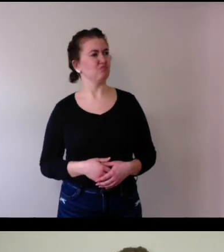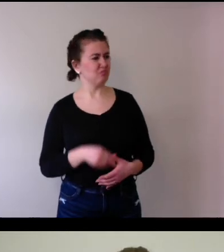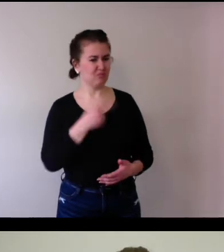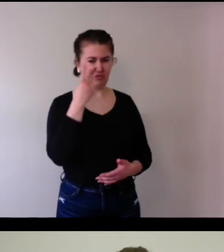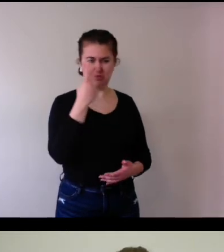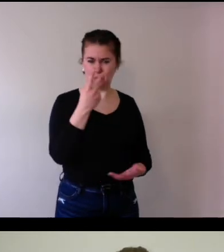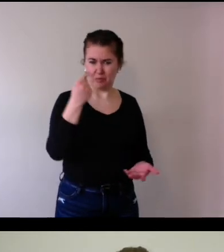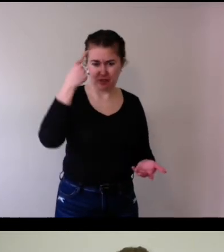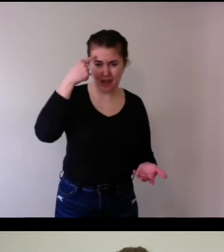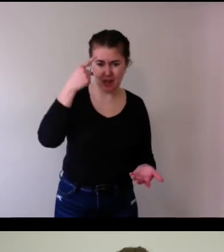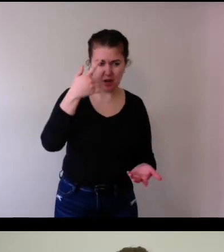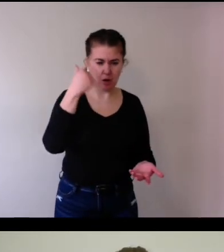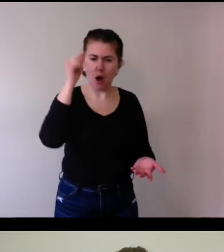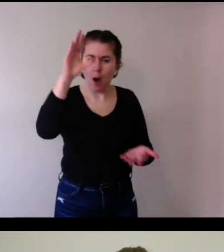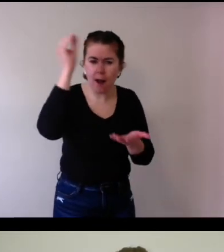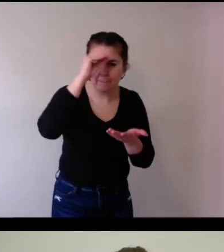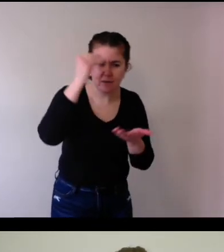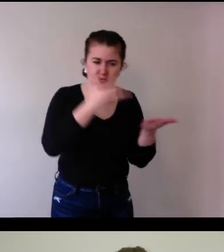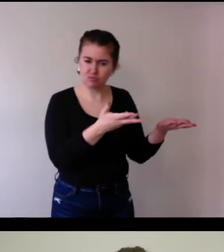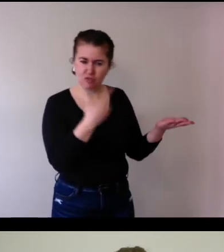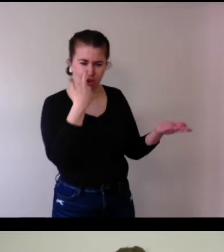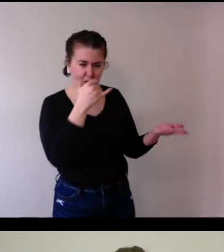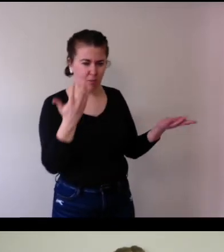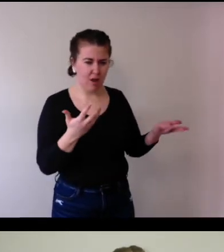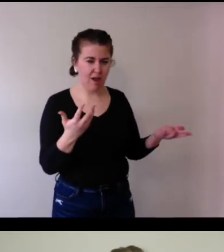What do you think this one looks like?